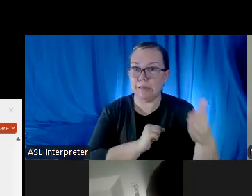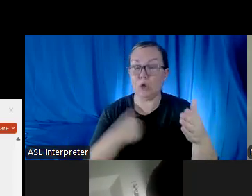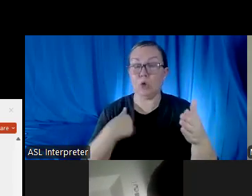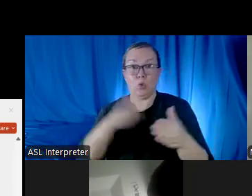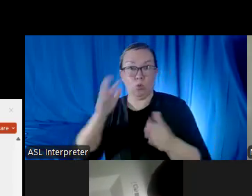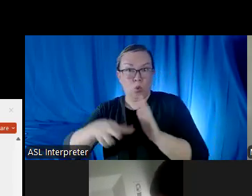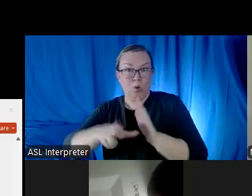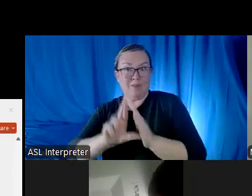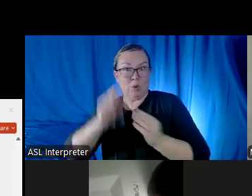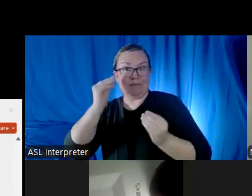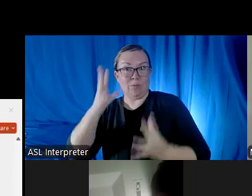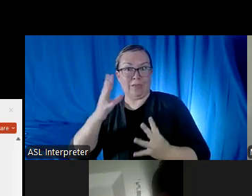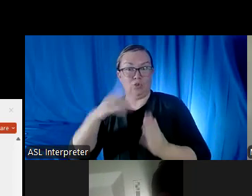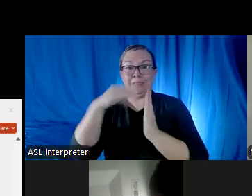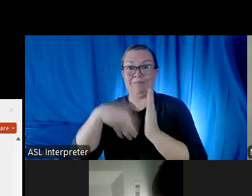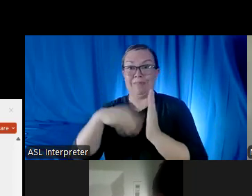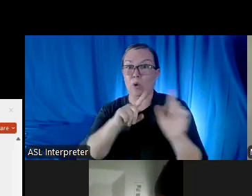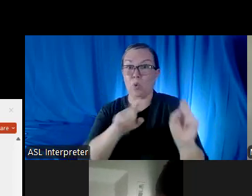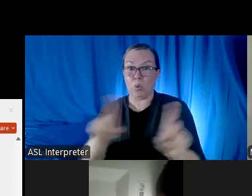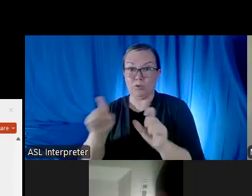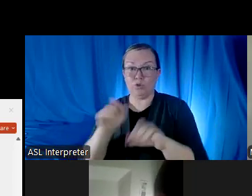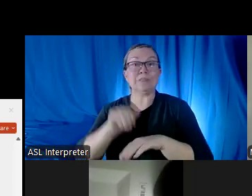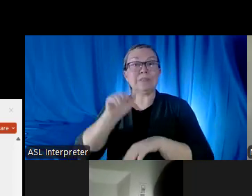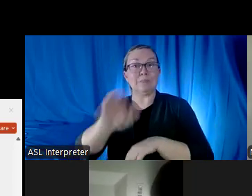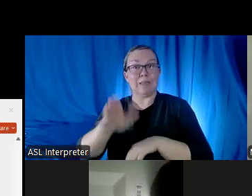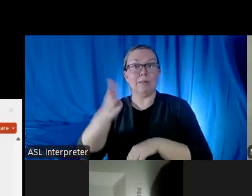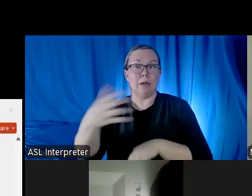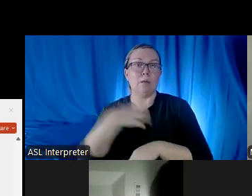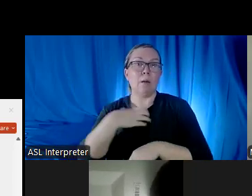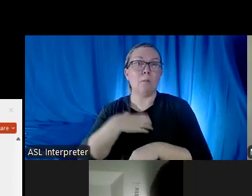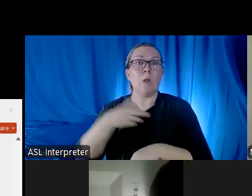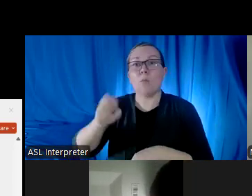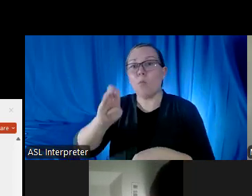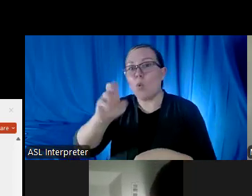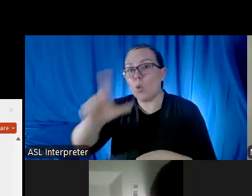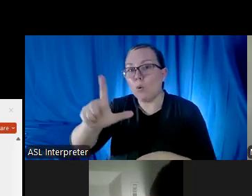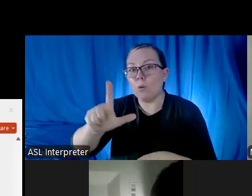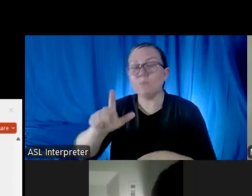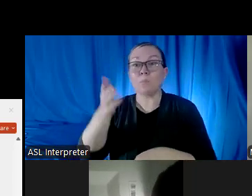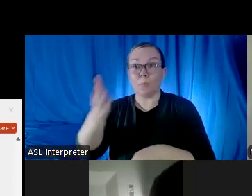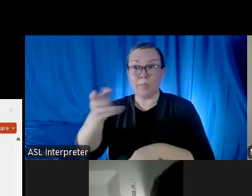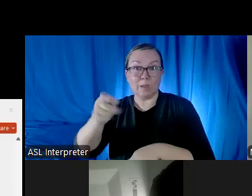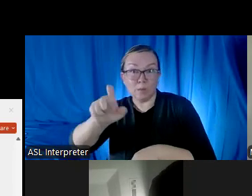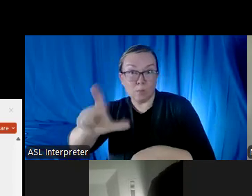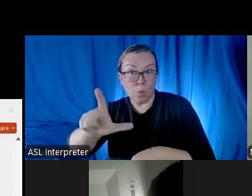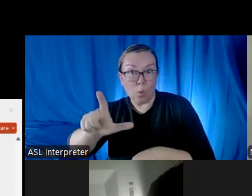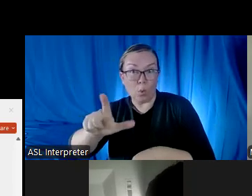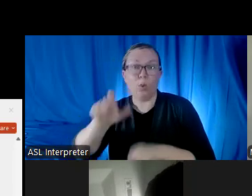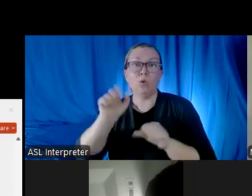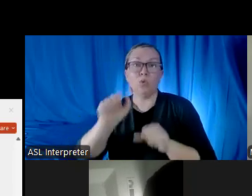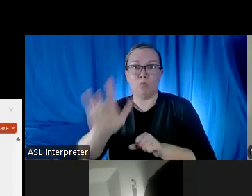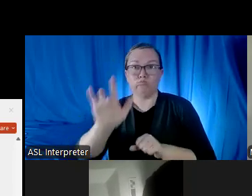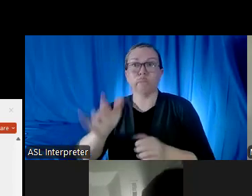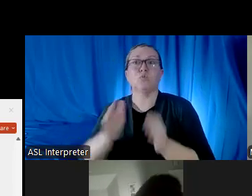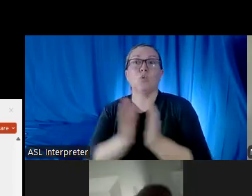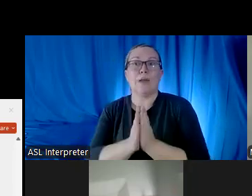information, complete a questionnaire and submit it on the complaint portal. There's a place on the portal now to request